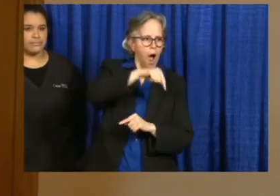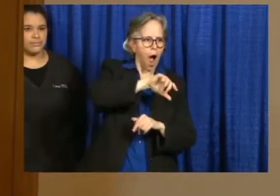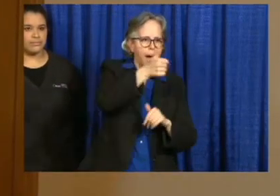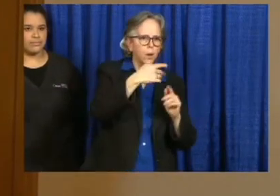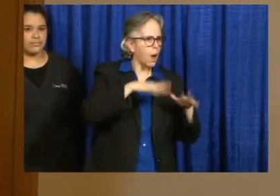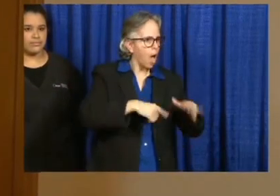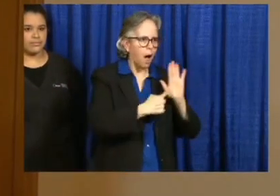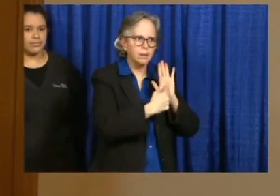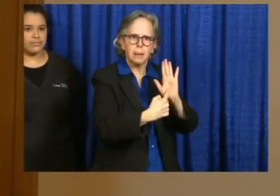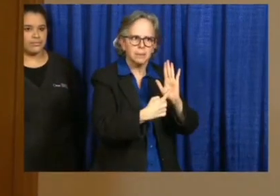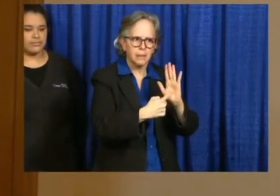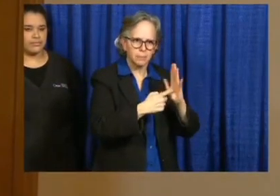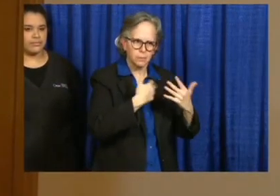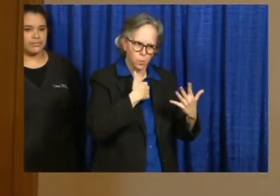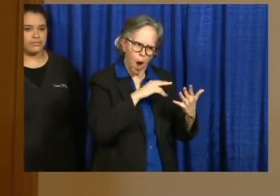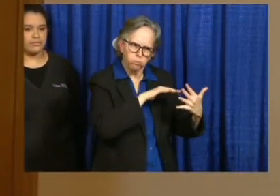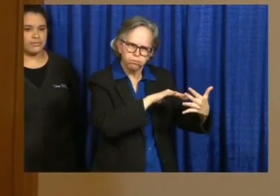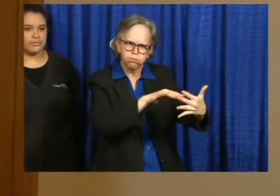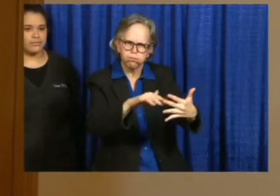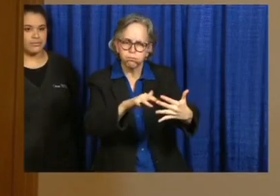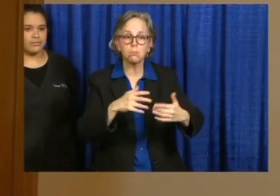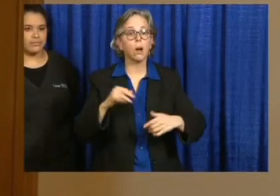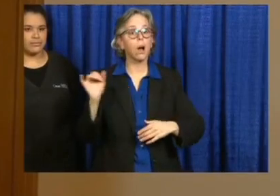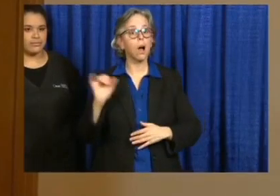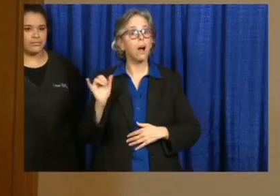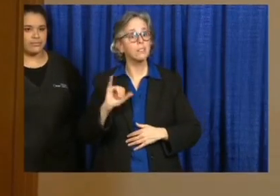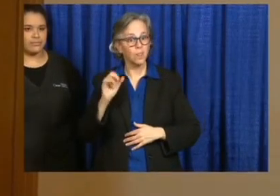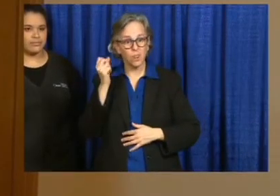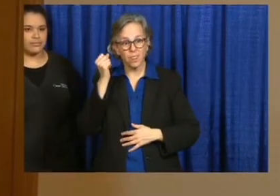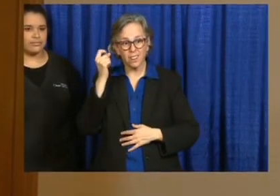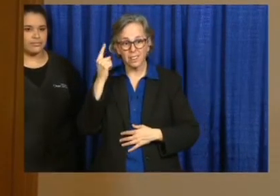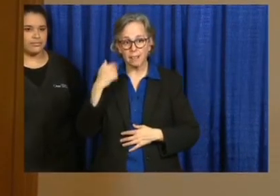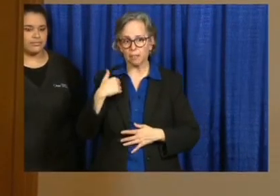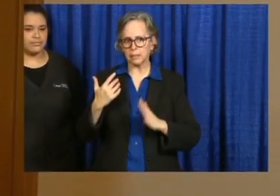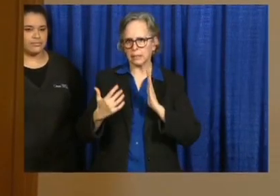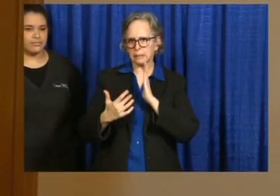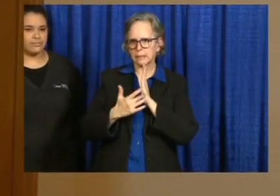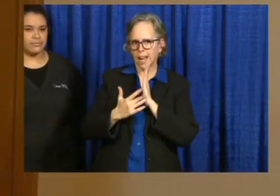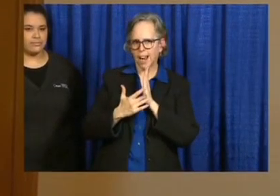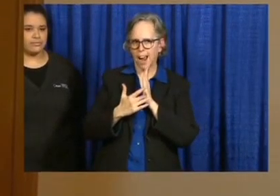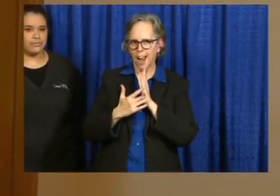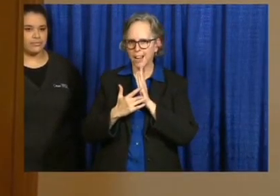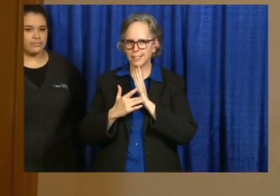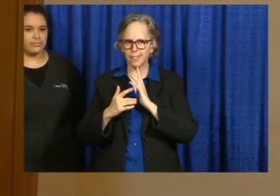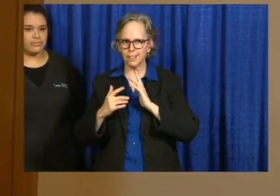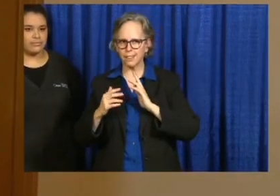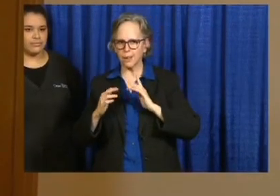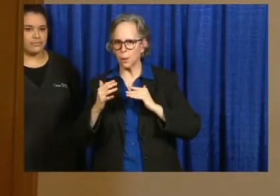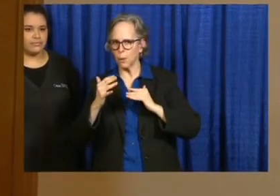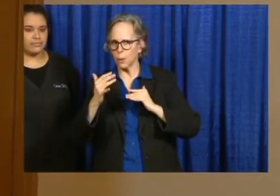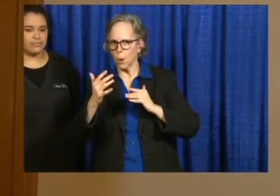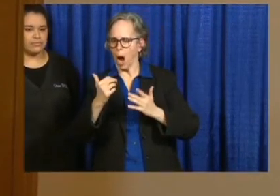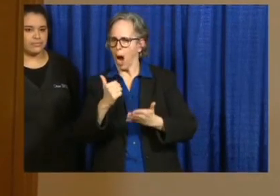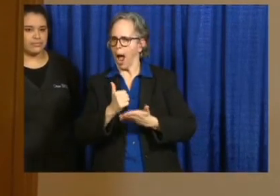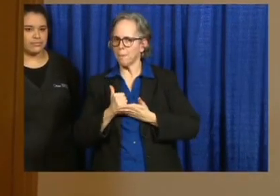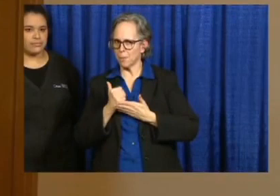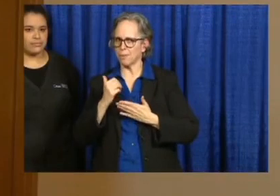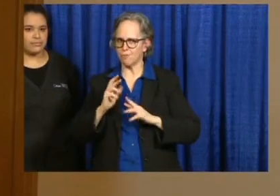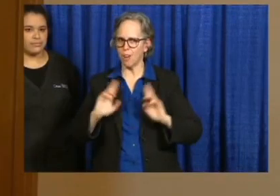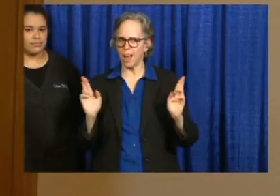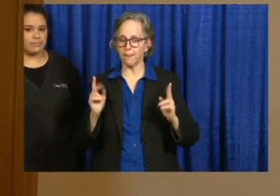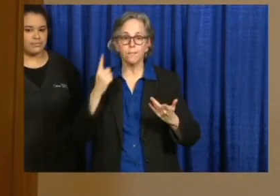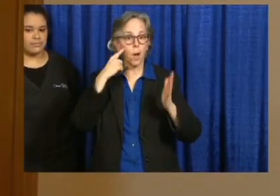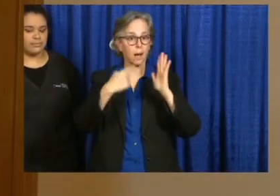technology answers to this as well. And that's something we're looking at. And we're looking at the ability of people to